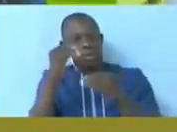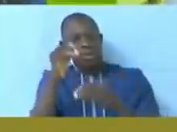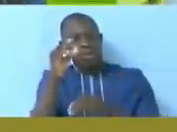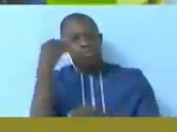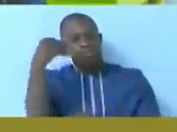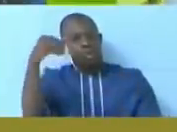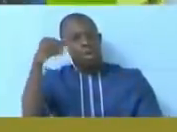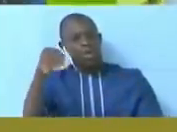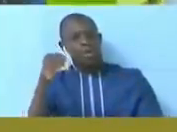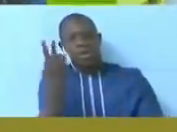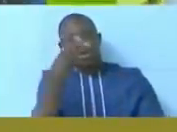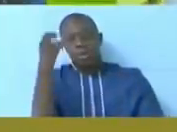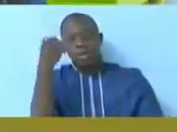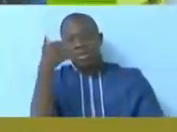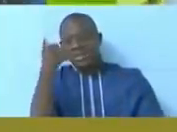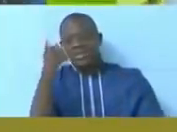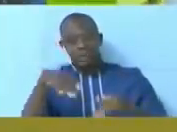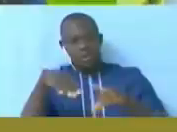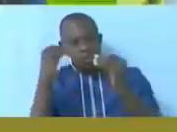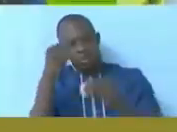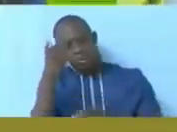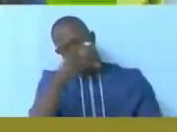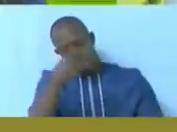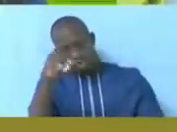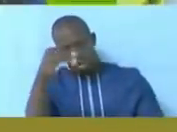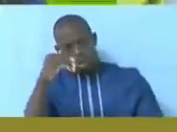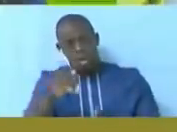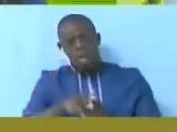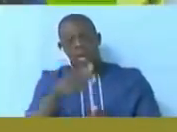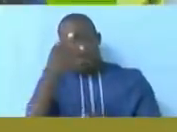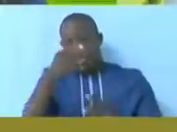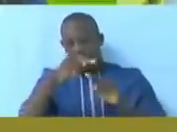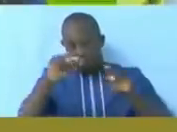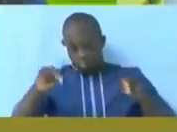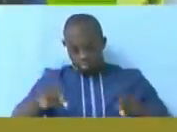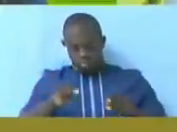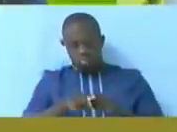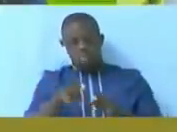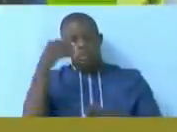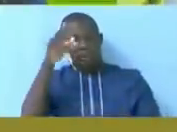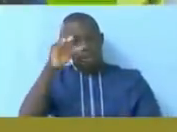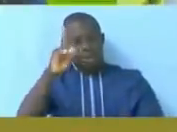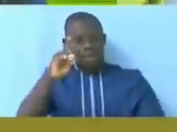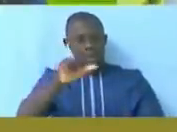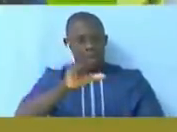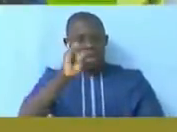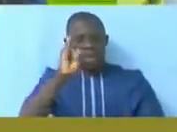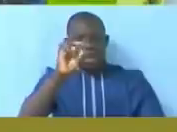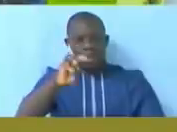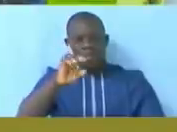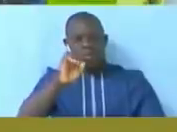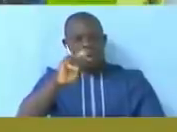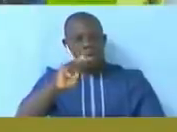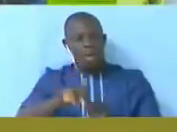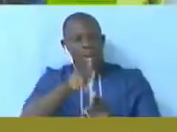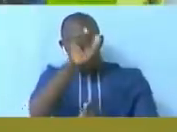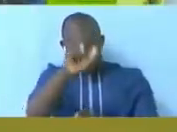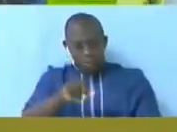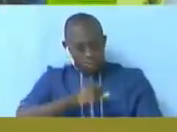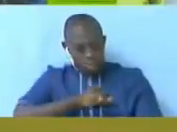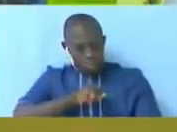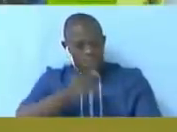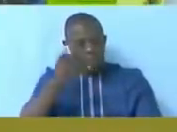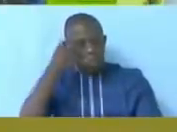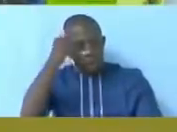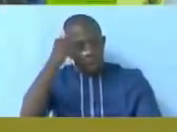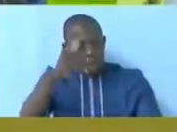will came full of will ta will war dollar kodo. 8 pieces of diamonds. And him kuntu say diamond. Personal cell phones. Anila